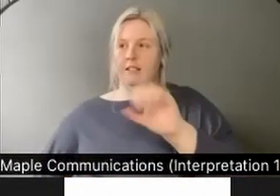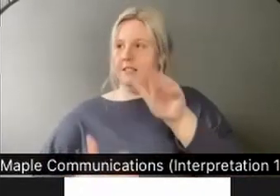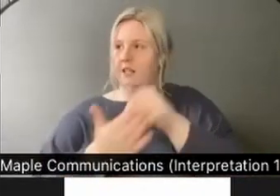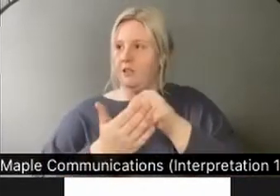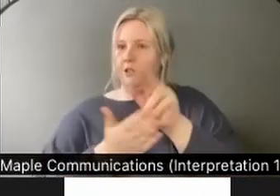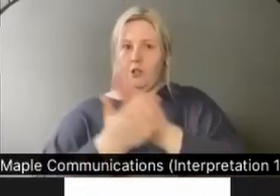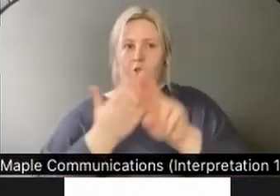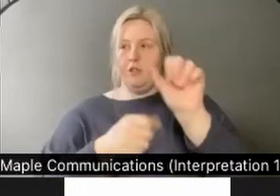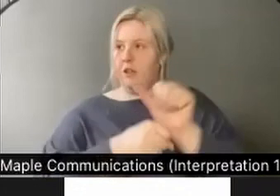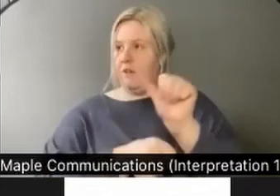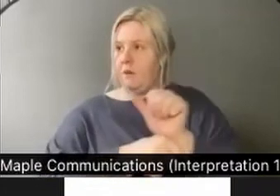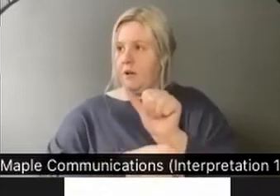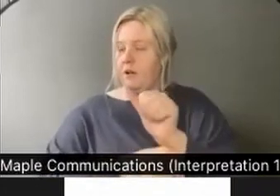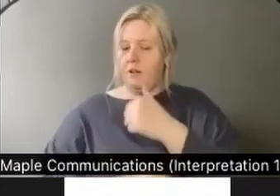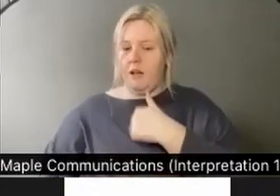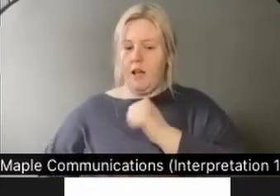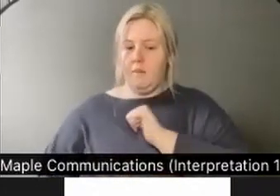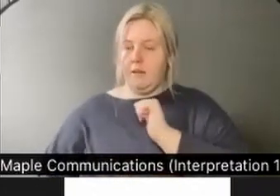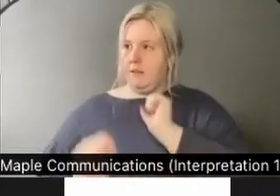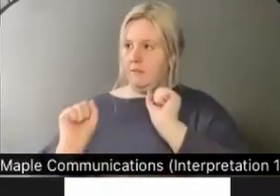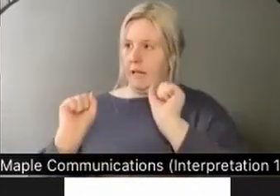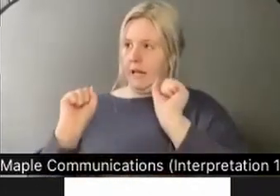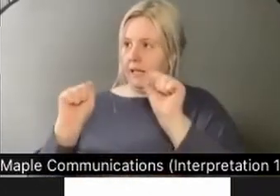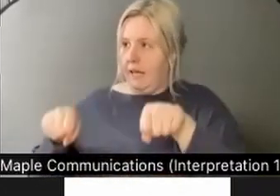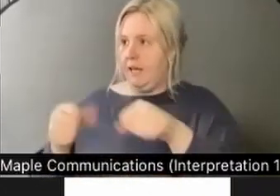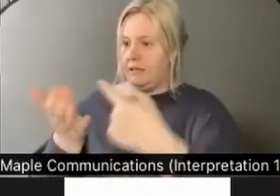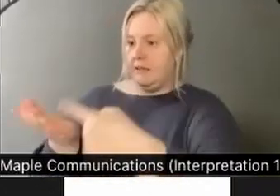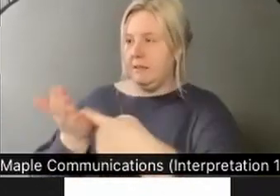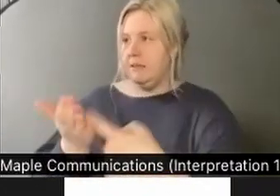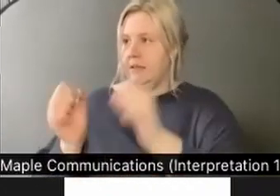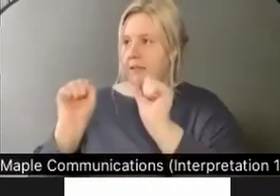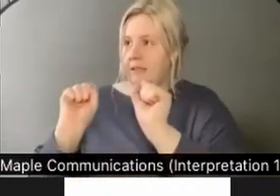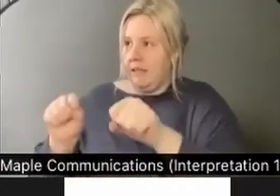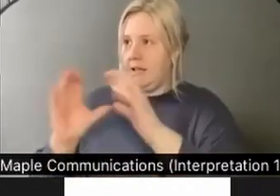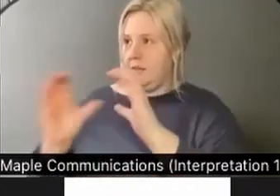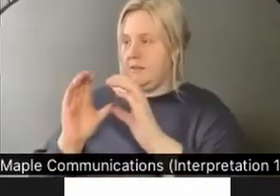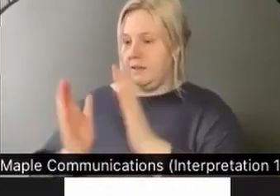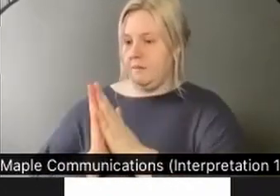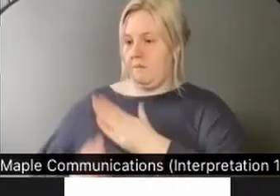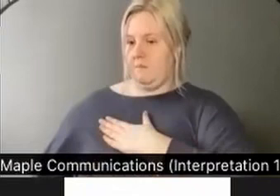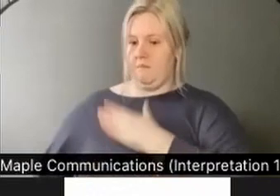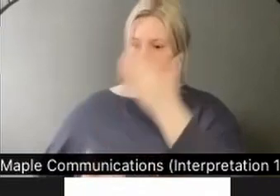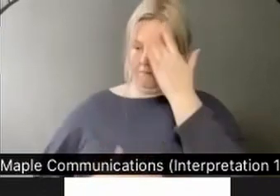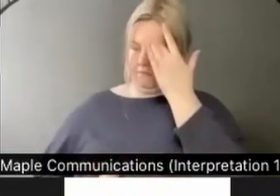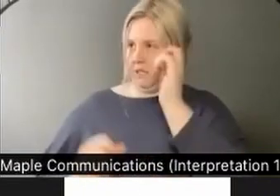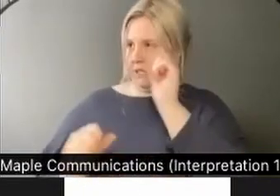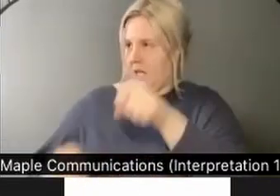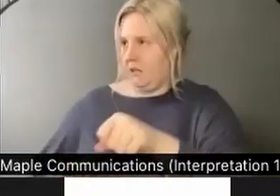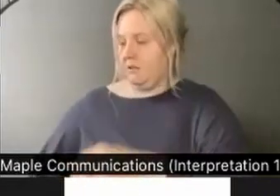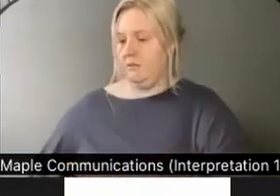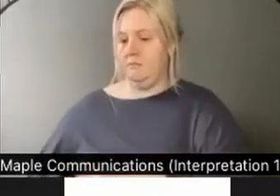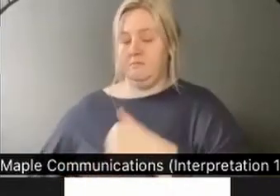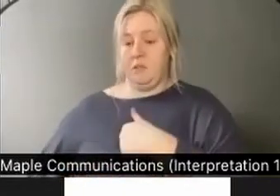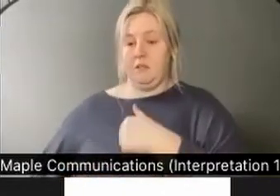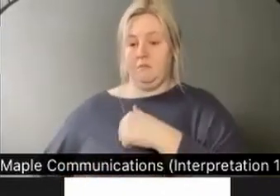Alberta. I can handle conversations about my condition." After uttering an expletive, the nurse